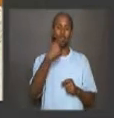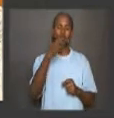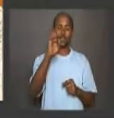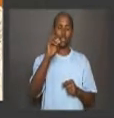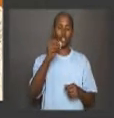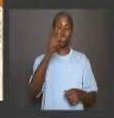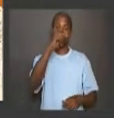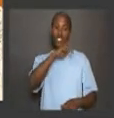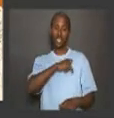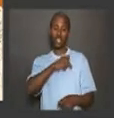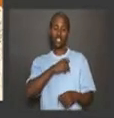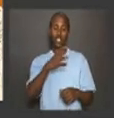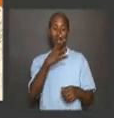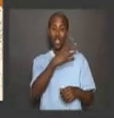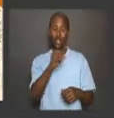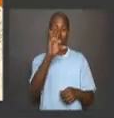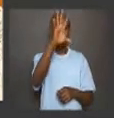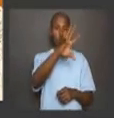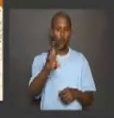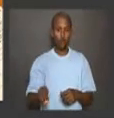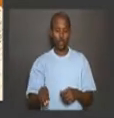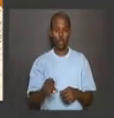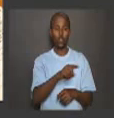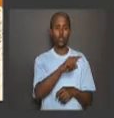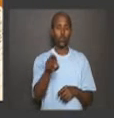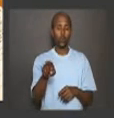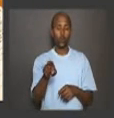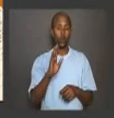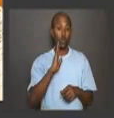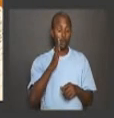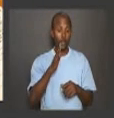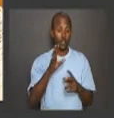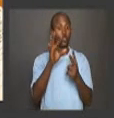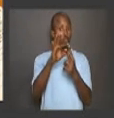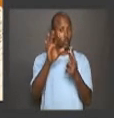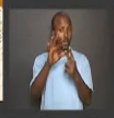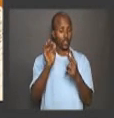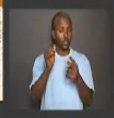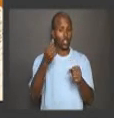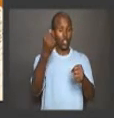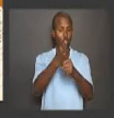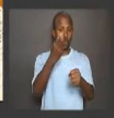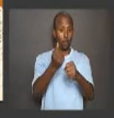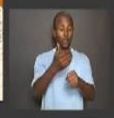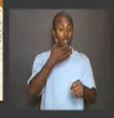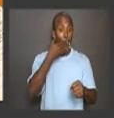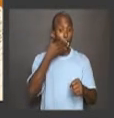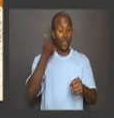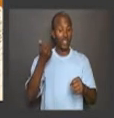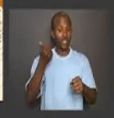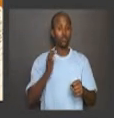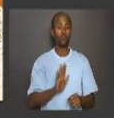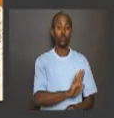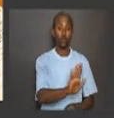wages, salaries, and commissions, you will be able to choose a job